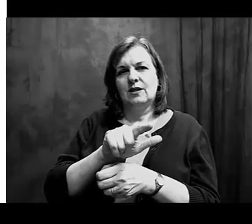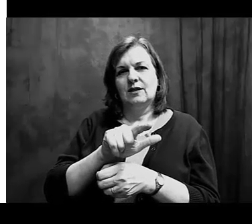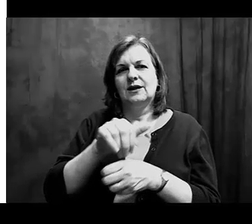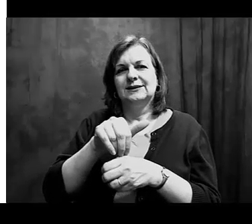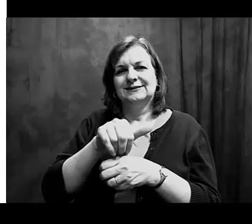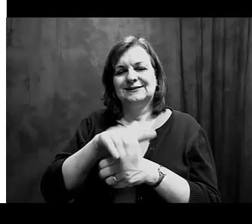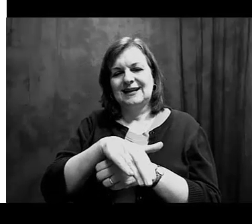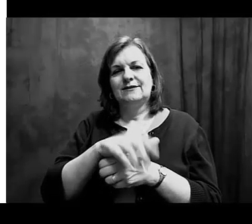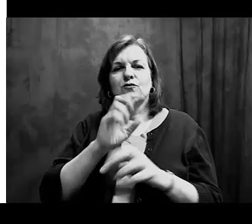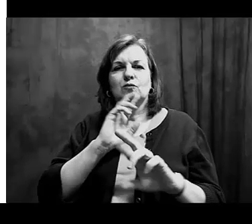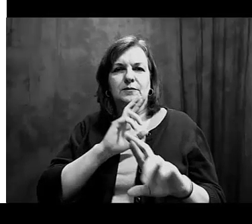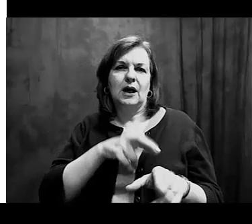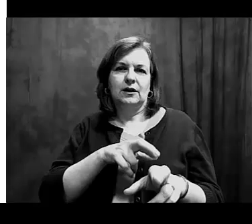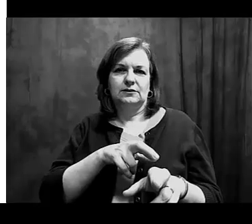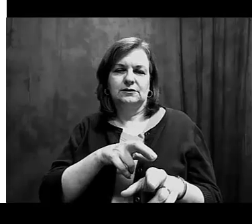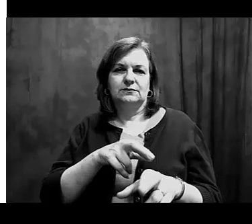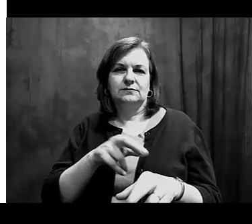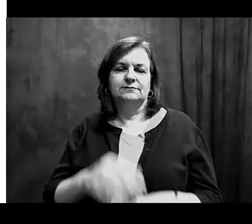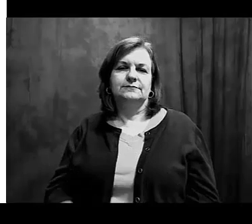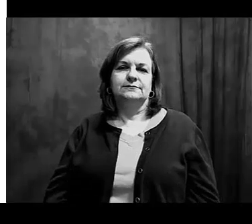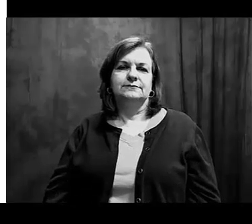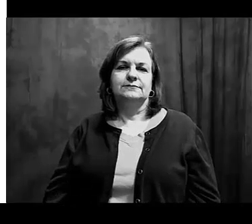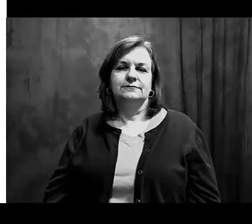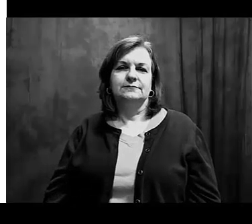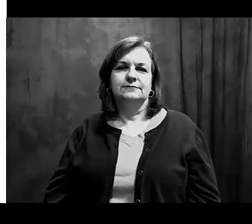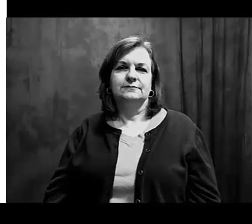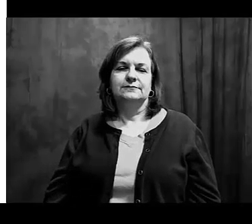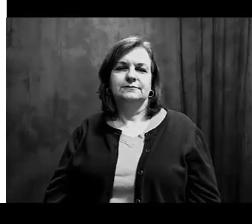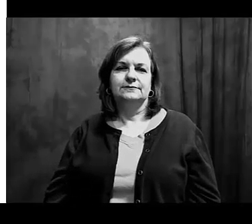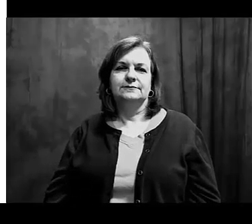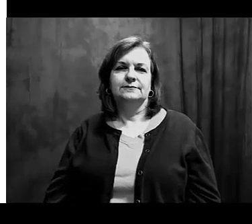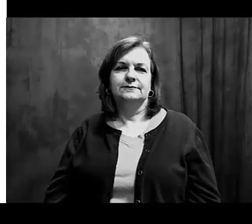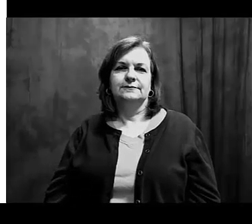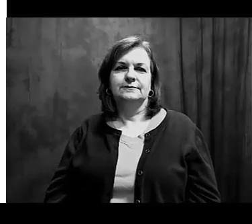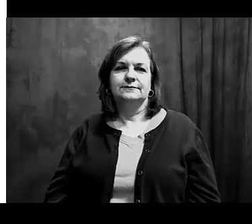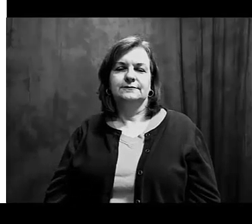spinal cord. So remember the difference between dorsal and ventral?